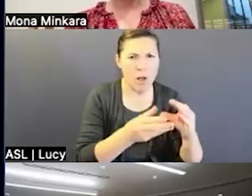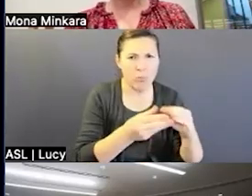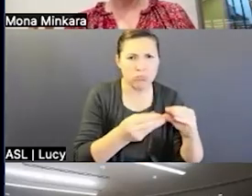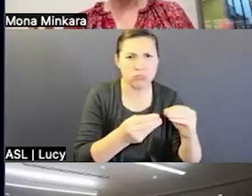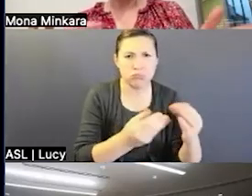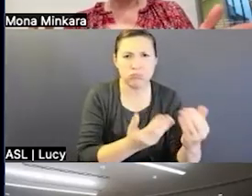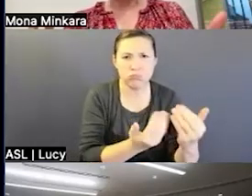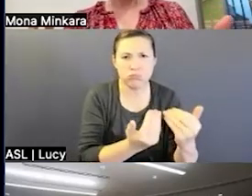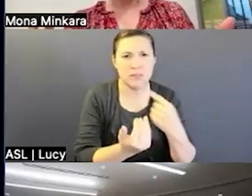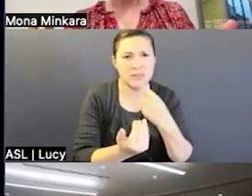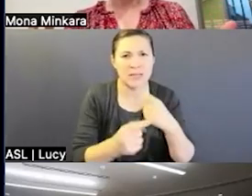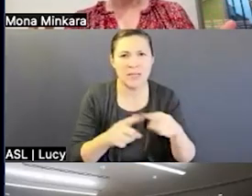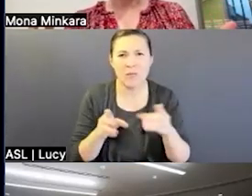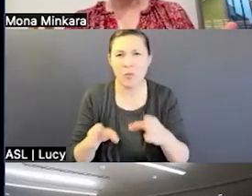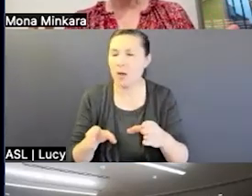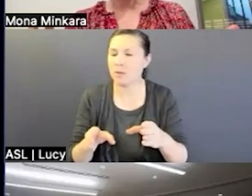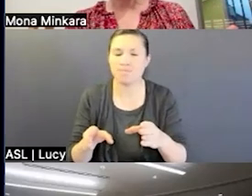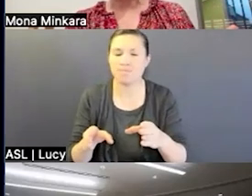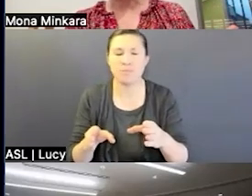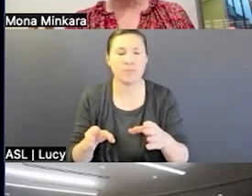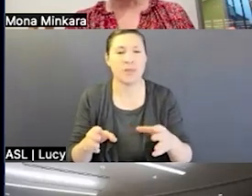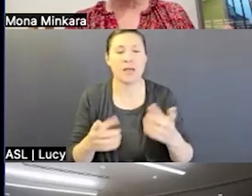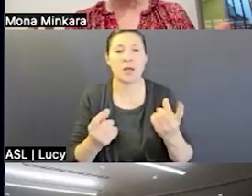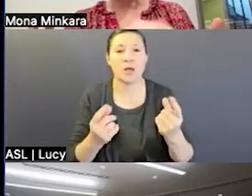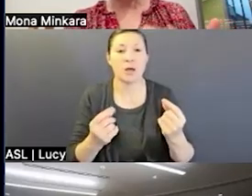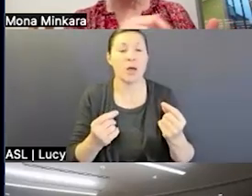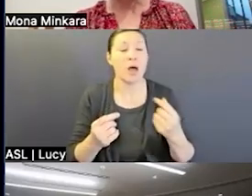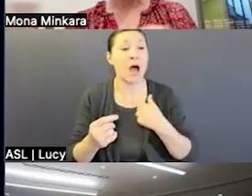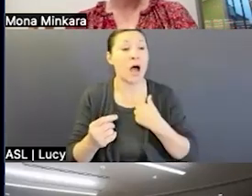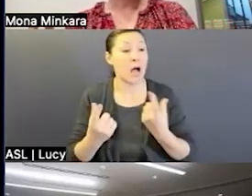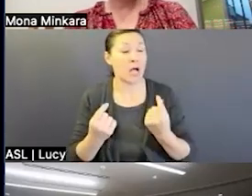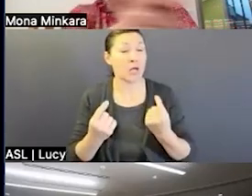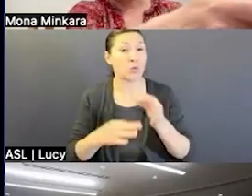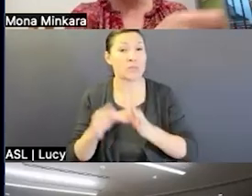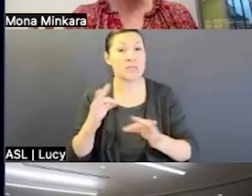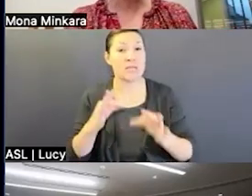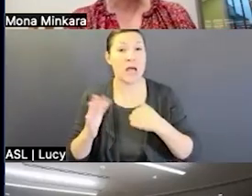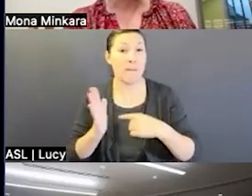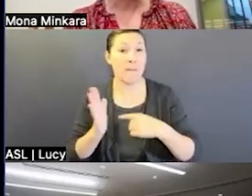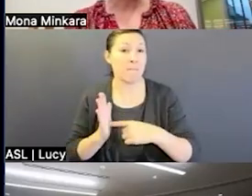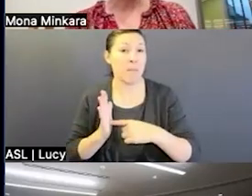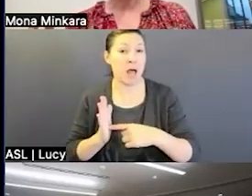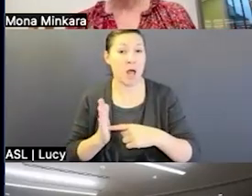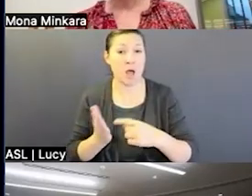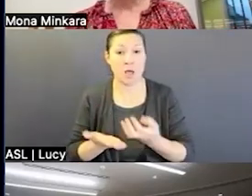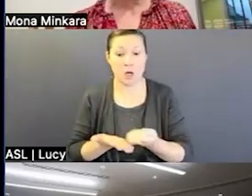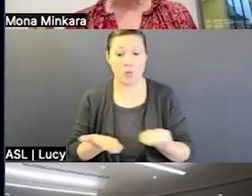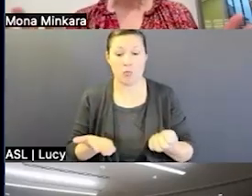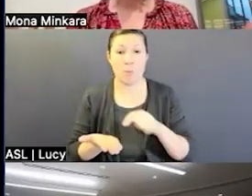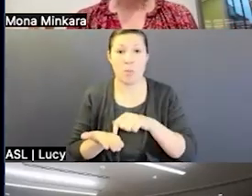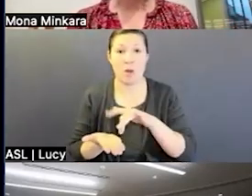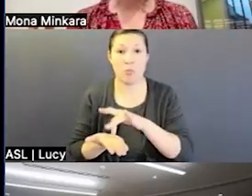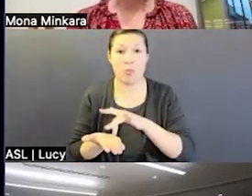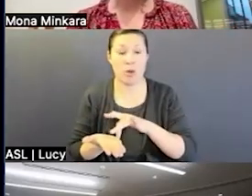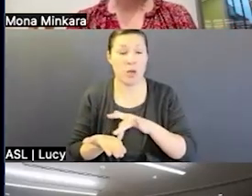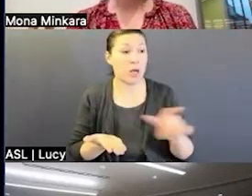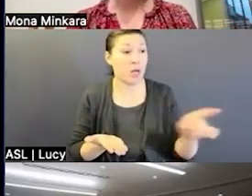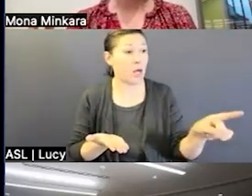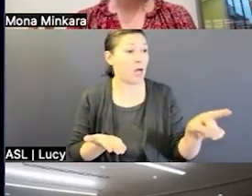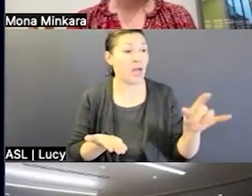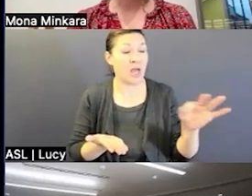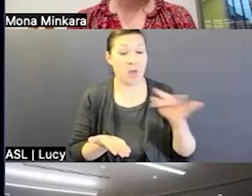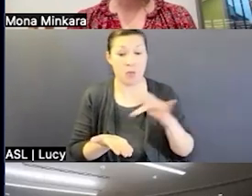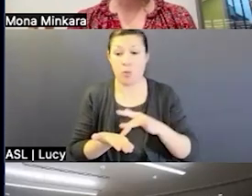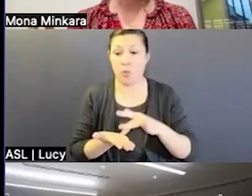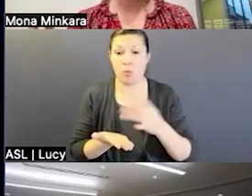somewhere, then I'll model on the device, say, oh, you want cookie? I'll give them the cookie. what's AAC? That's that